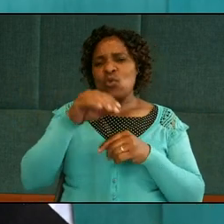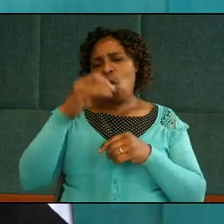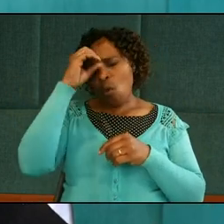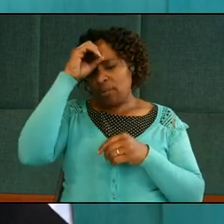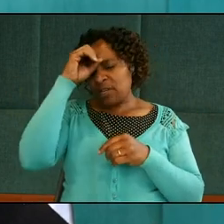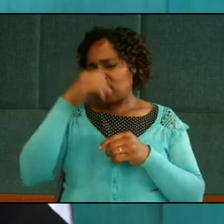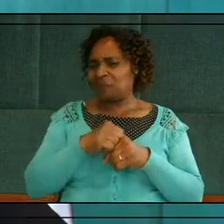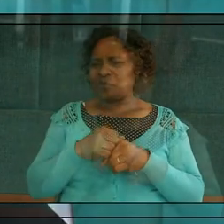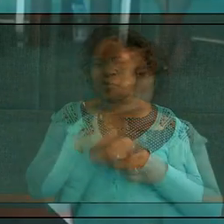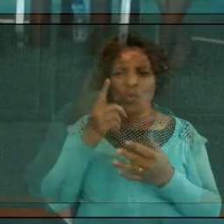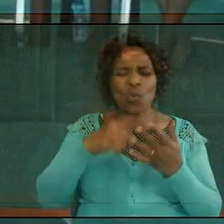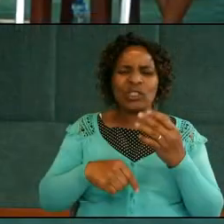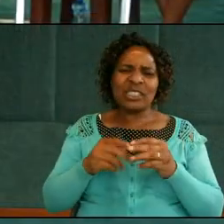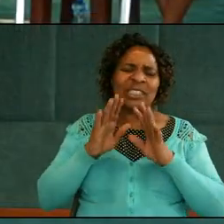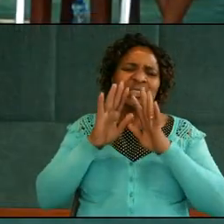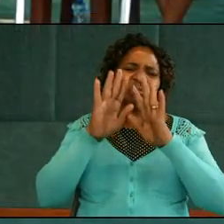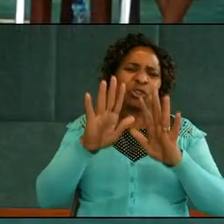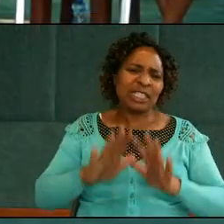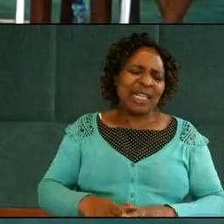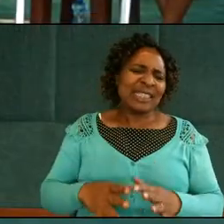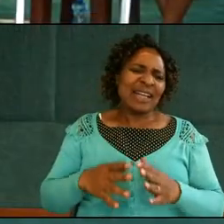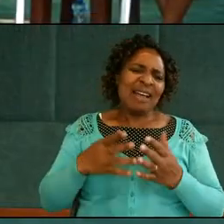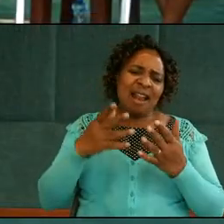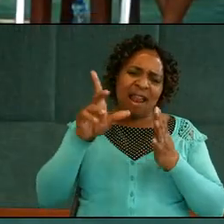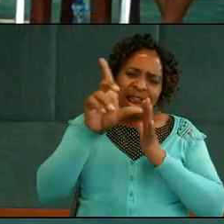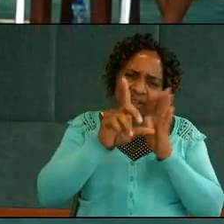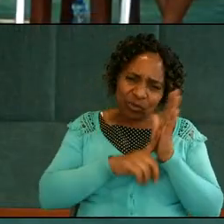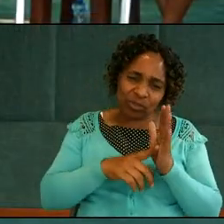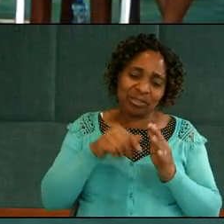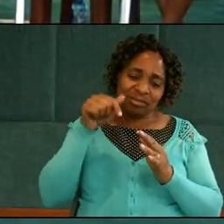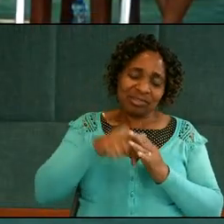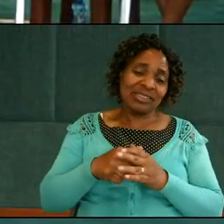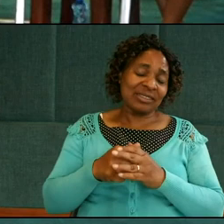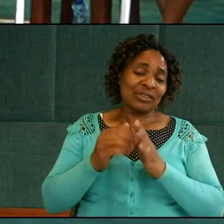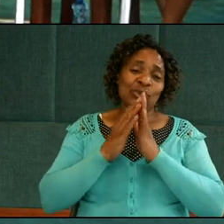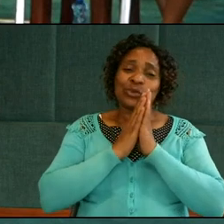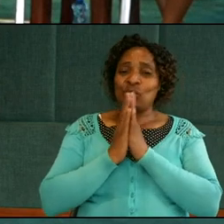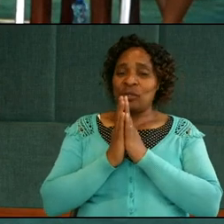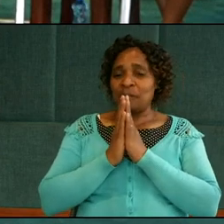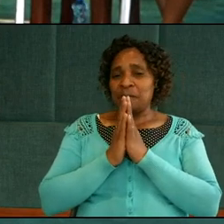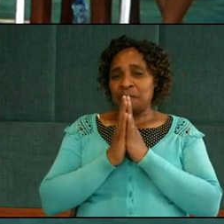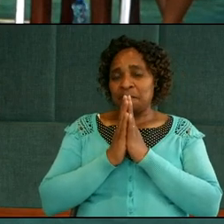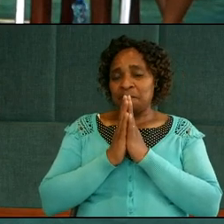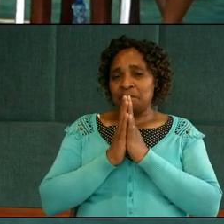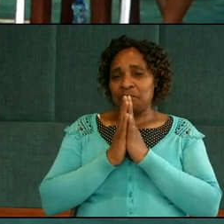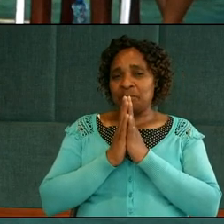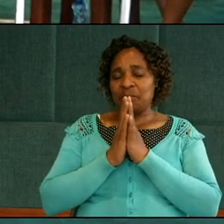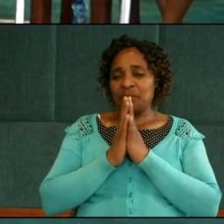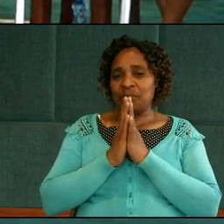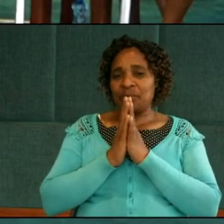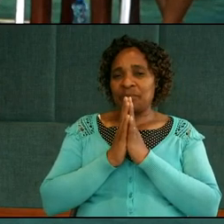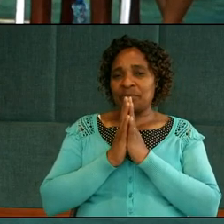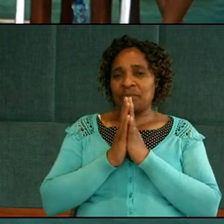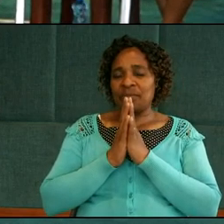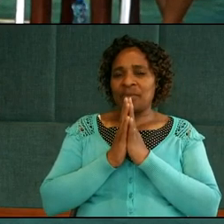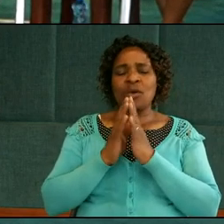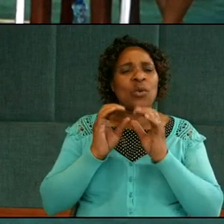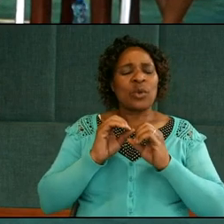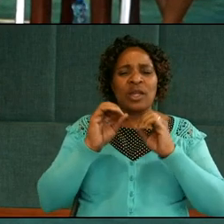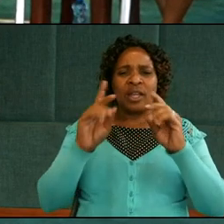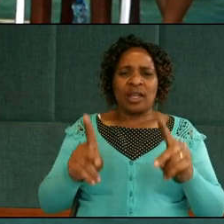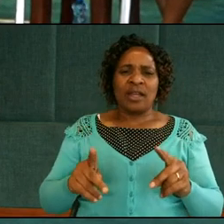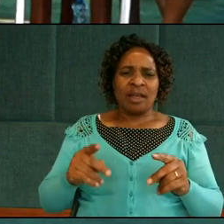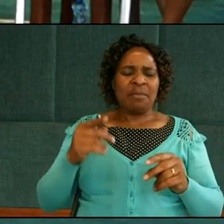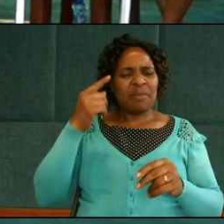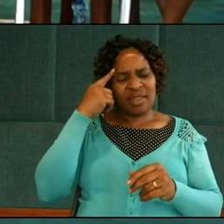opinion, what is the most important lesson of the story? Maybe Silas can take this one. Okay, I think